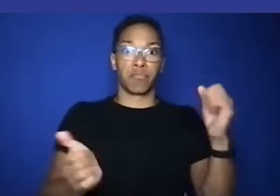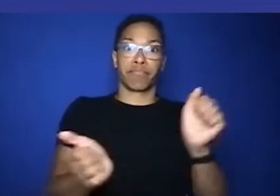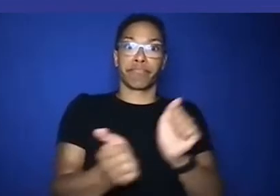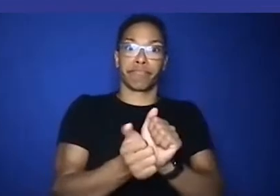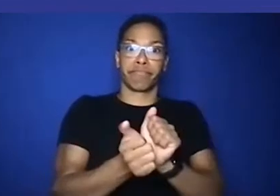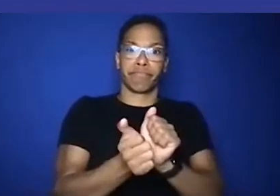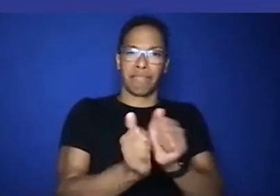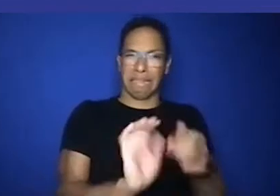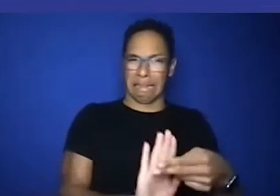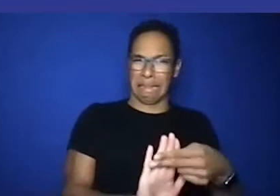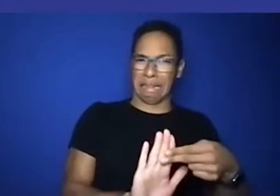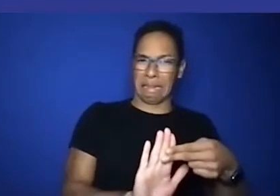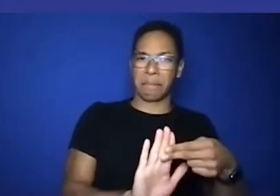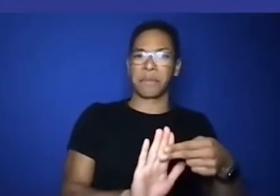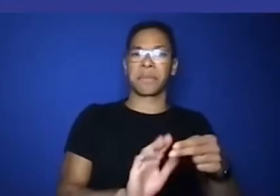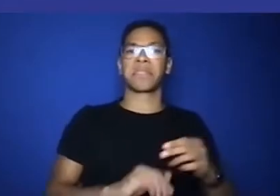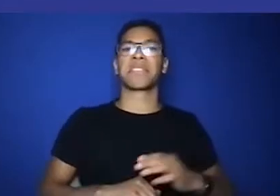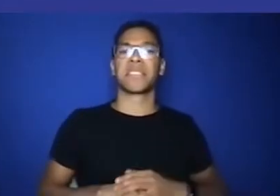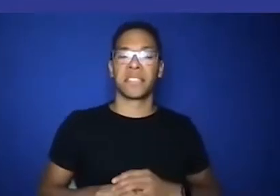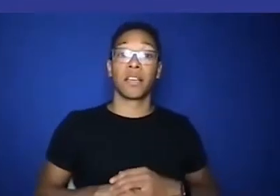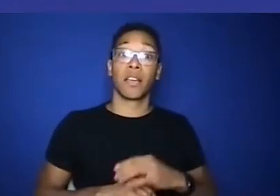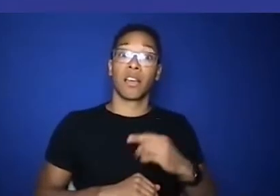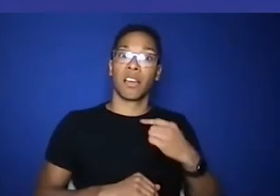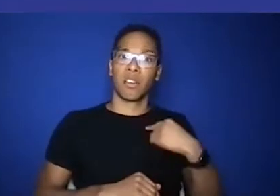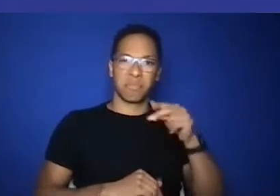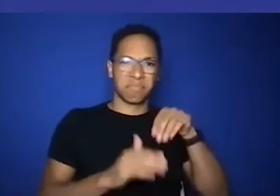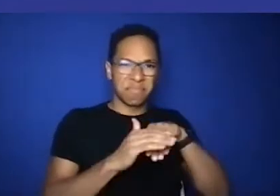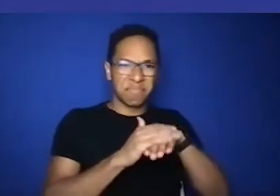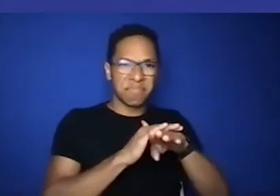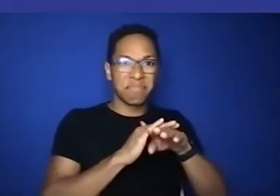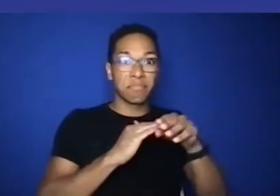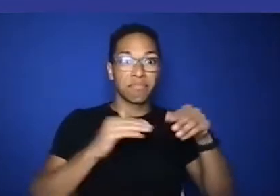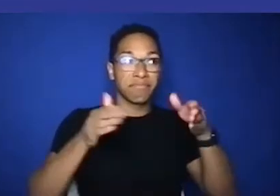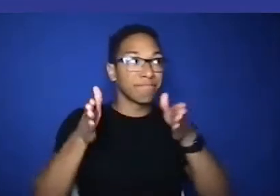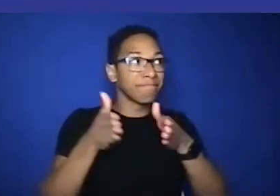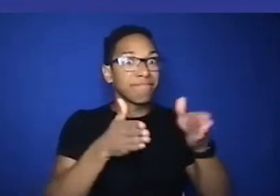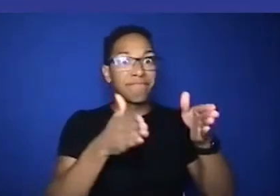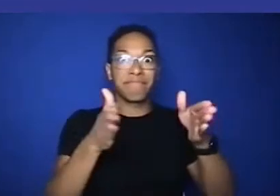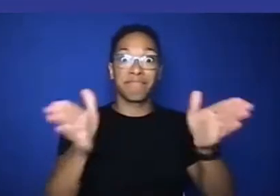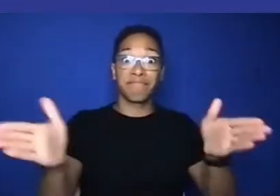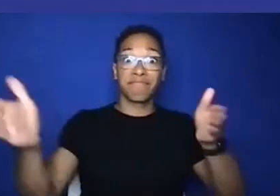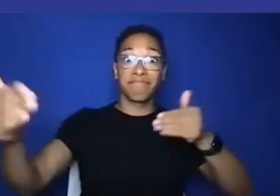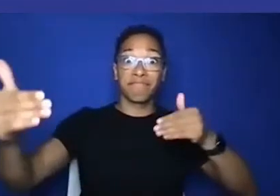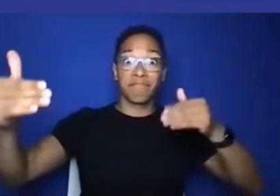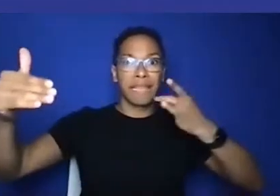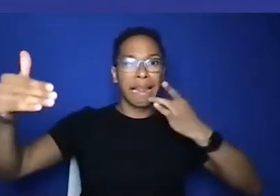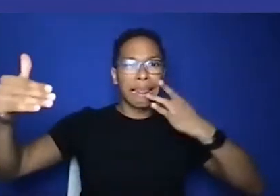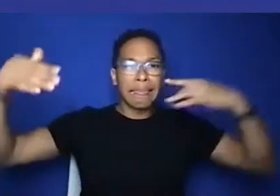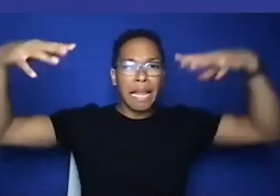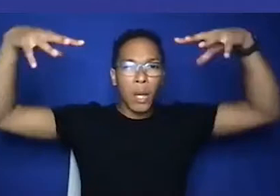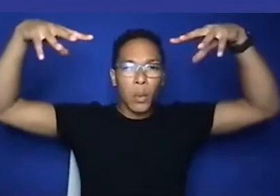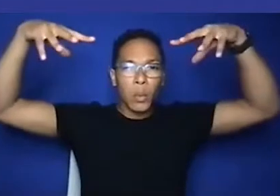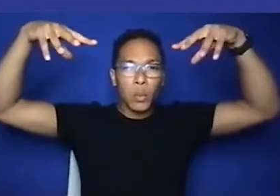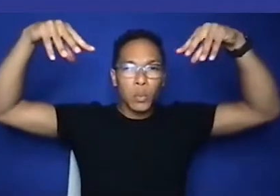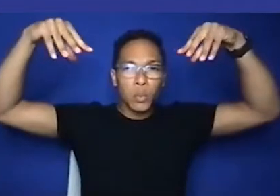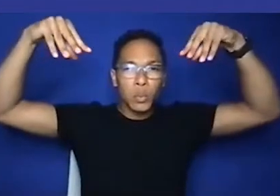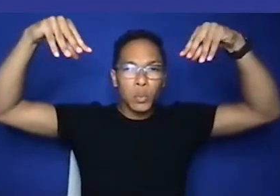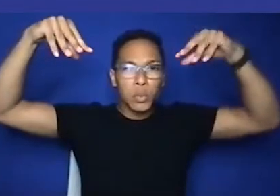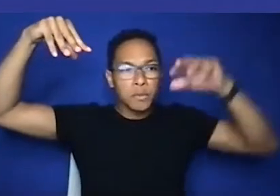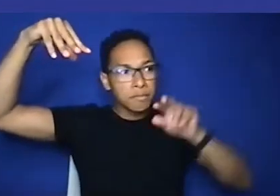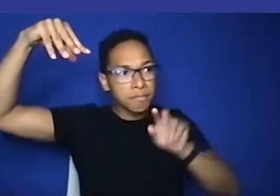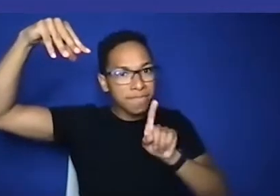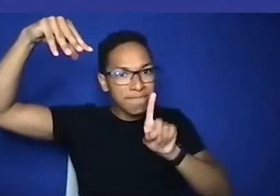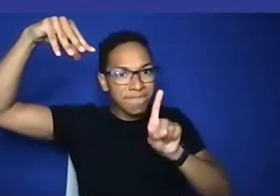room, and we kind of got to the case that was holding the chief's cuffs